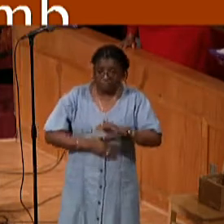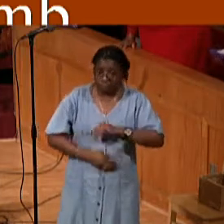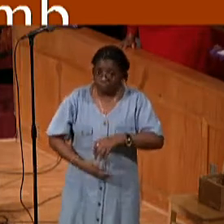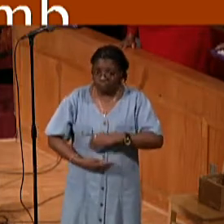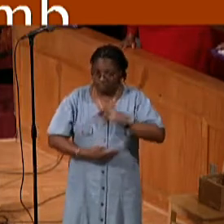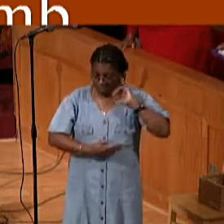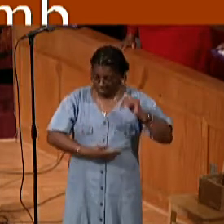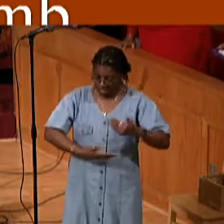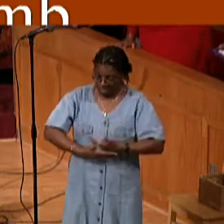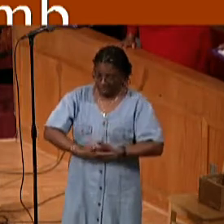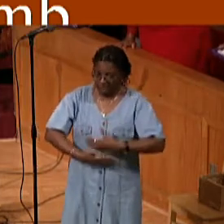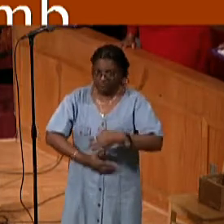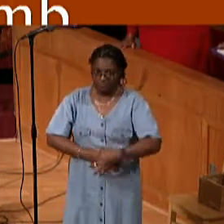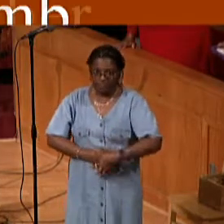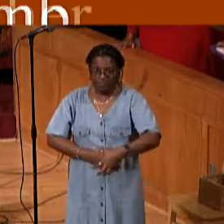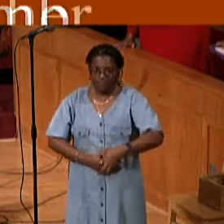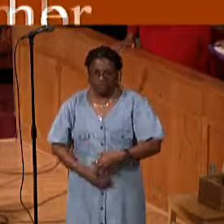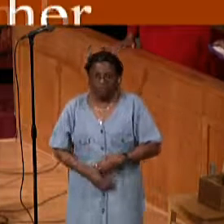leaped for joy.